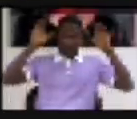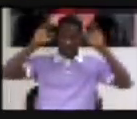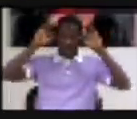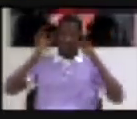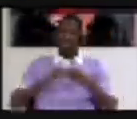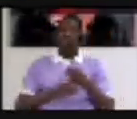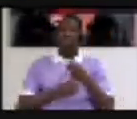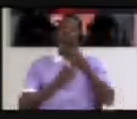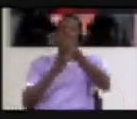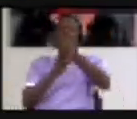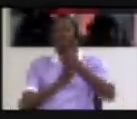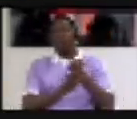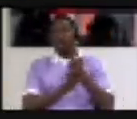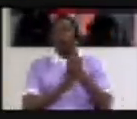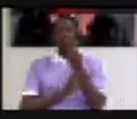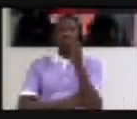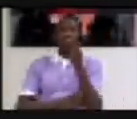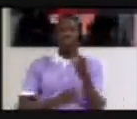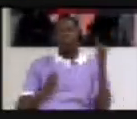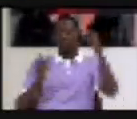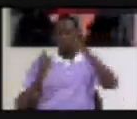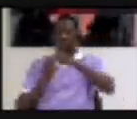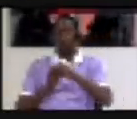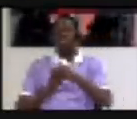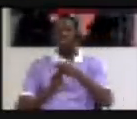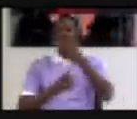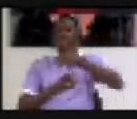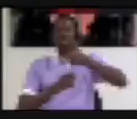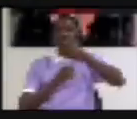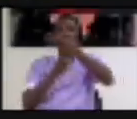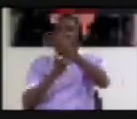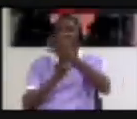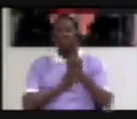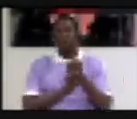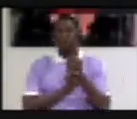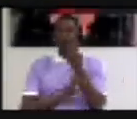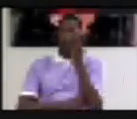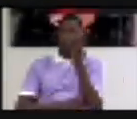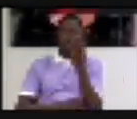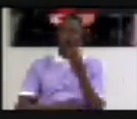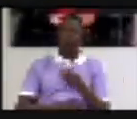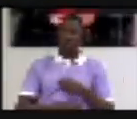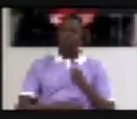1994, to become a qualified teacher. And what did you do after that?